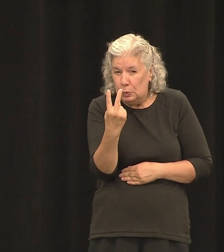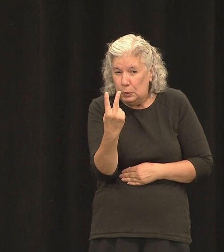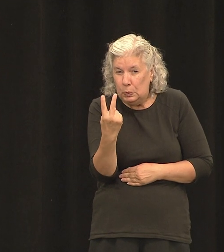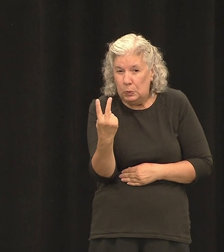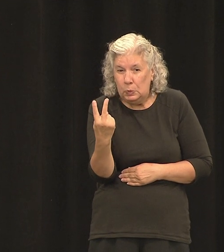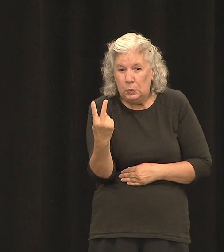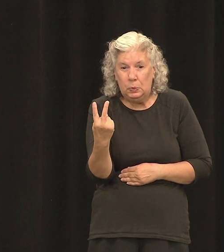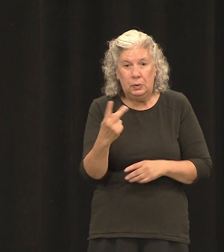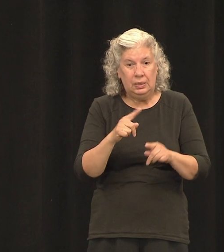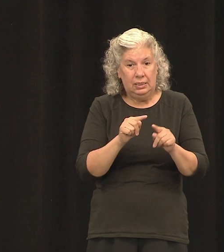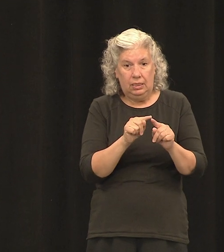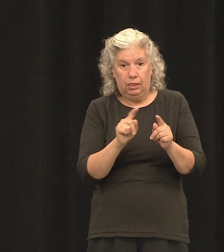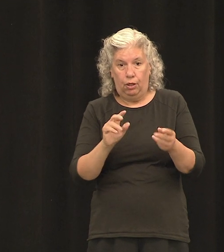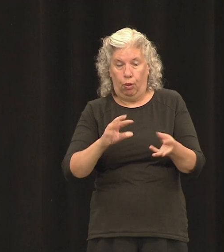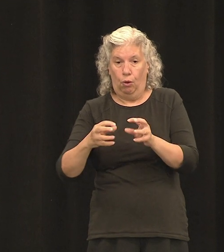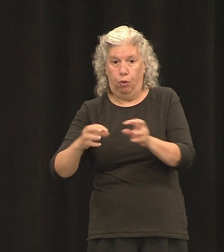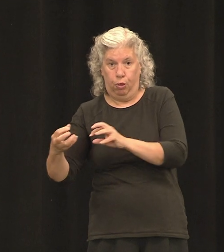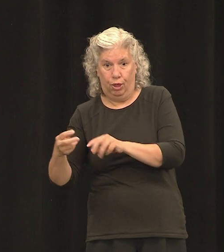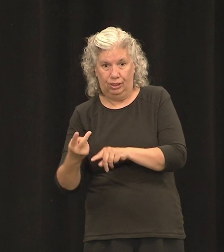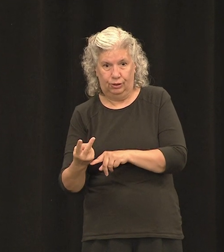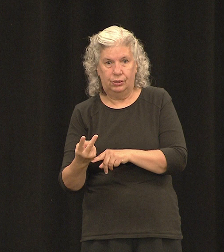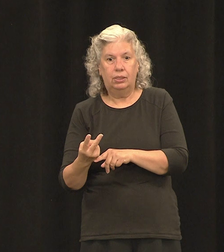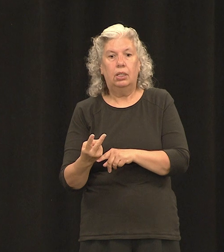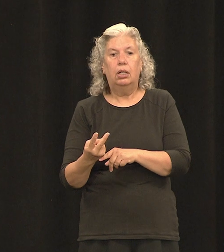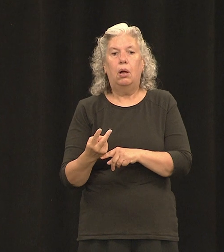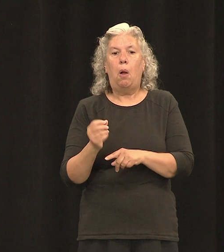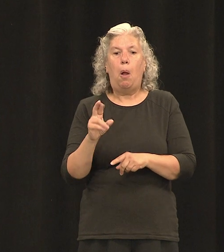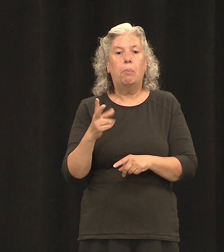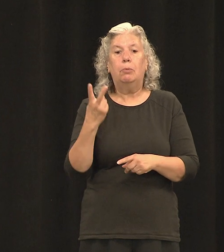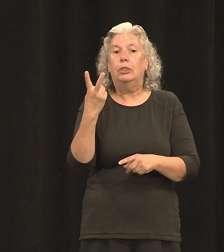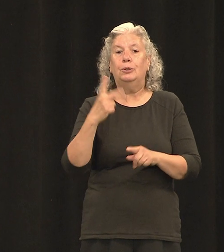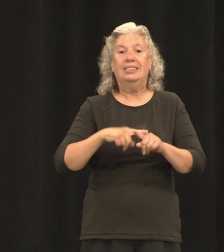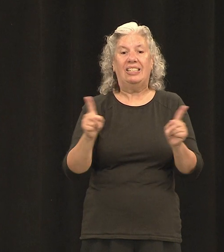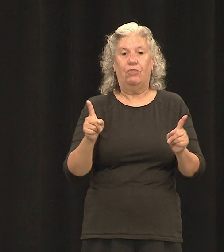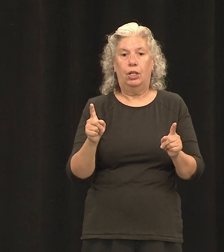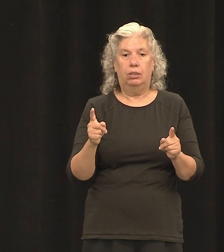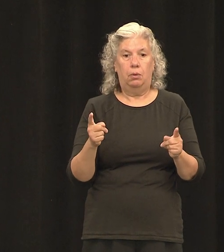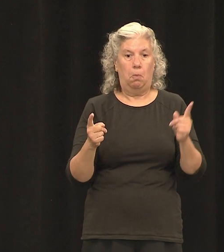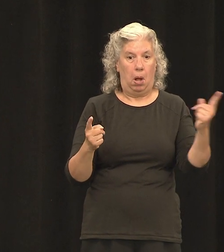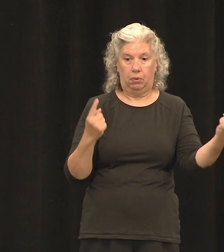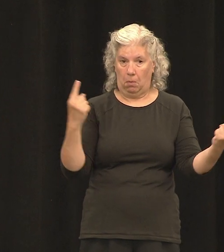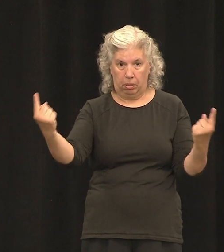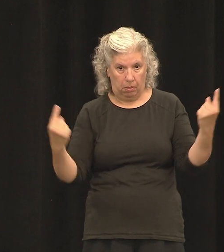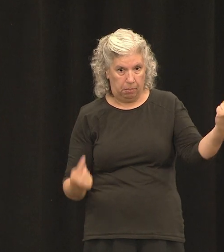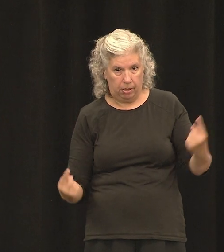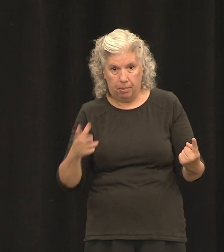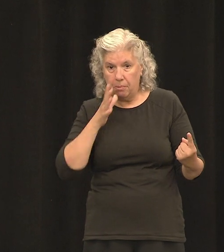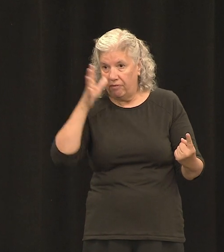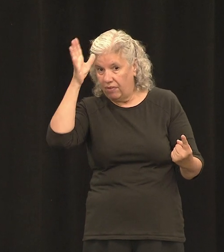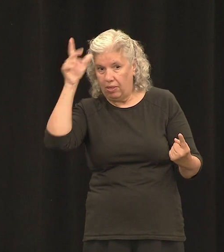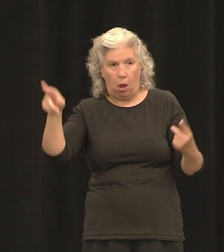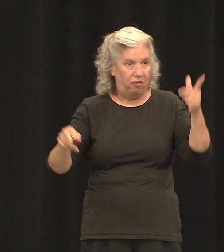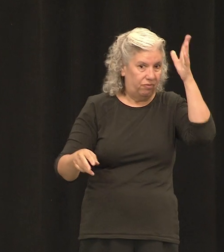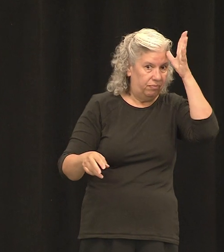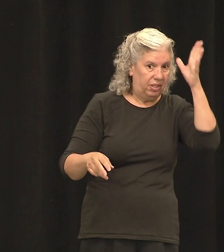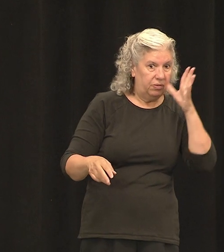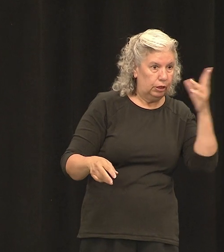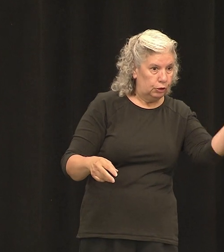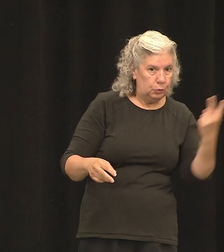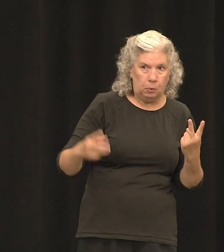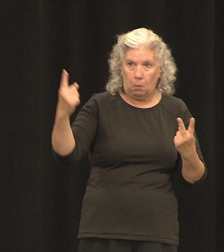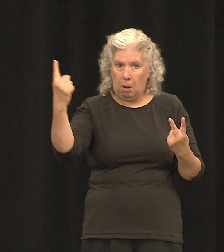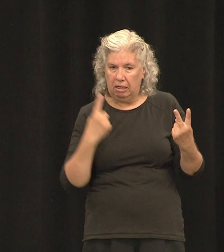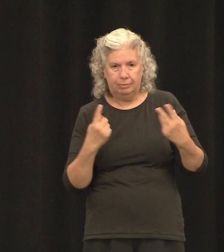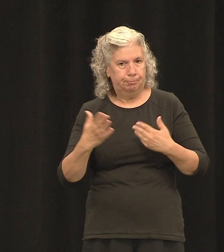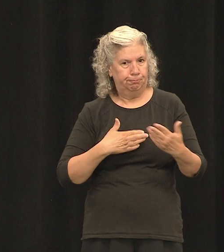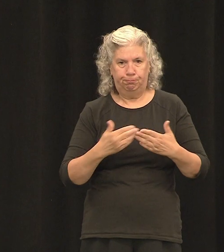dad, or it can be two different ones, one you got from your mom and one that you got from your dad, that can cause your